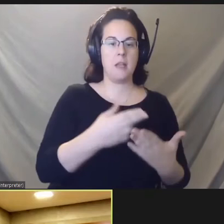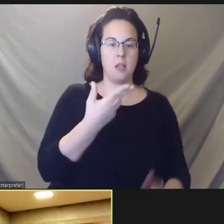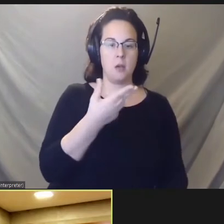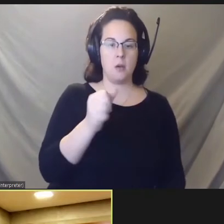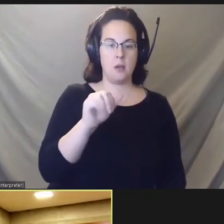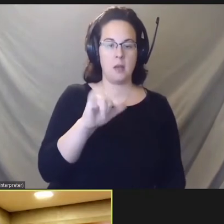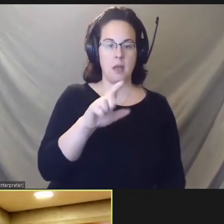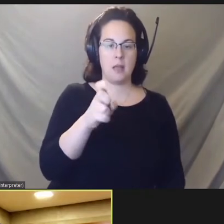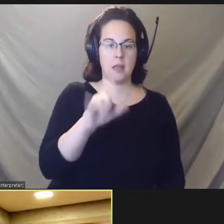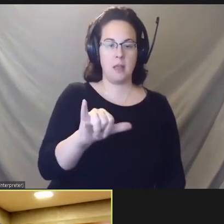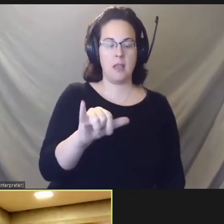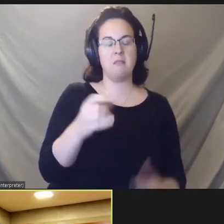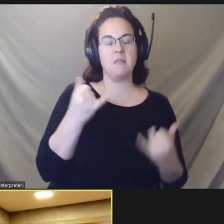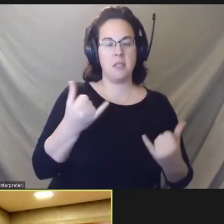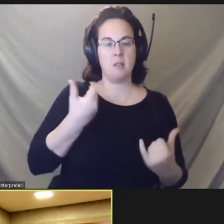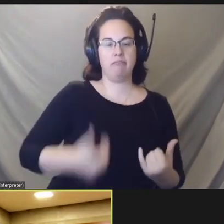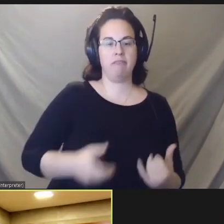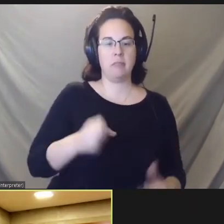This is Steve again.